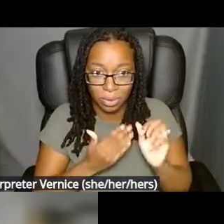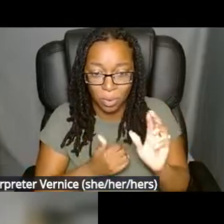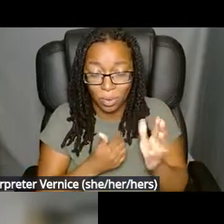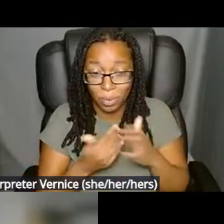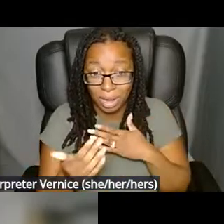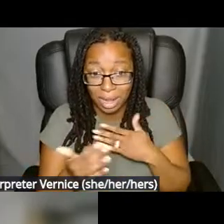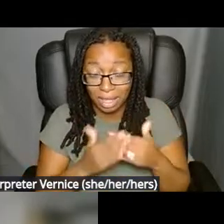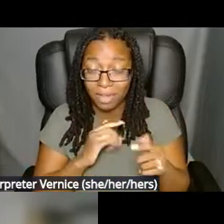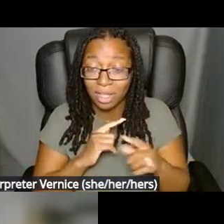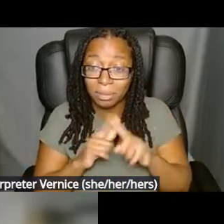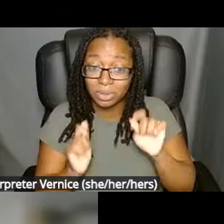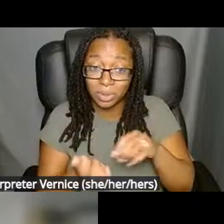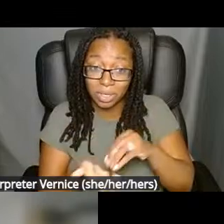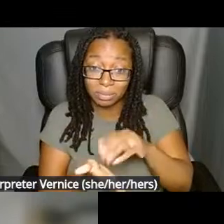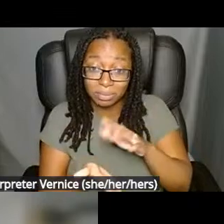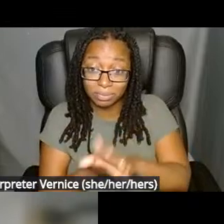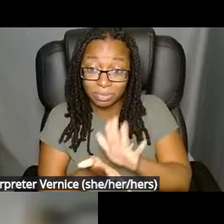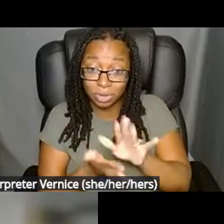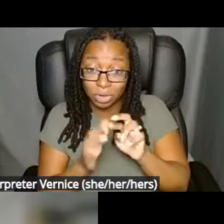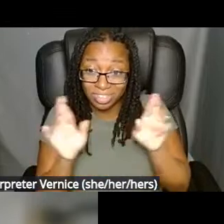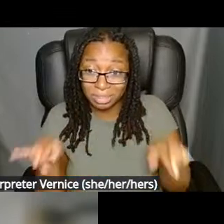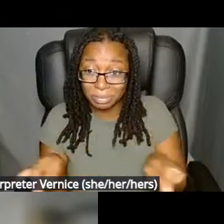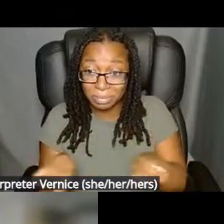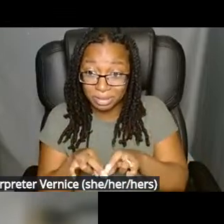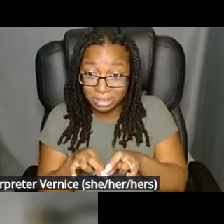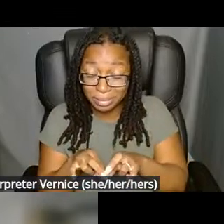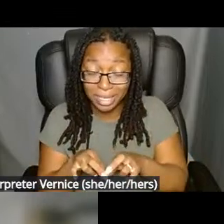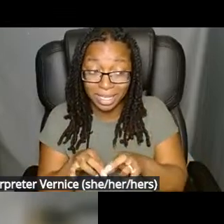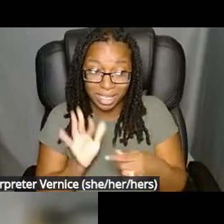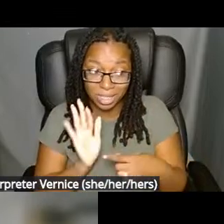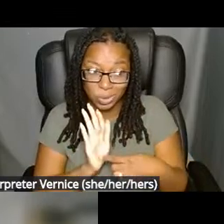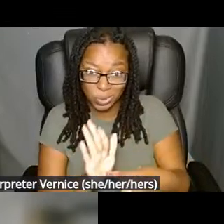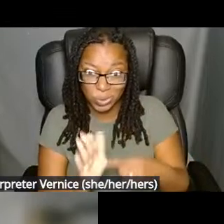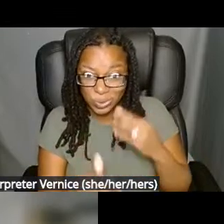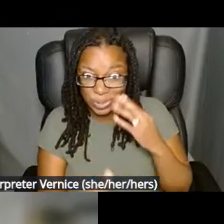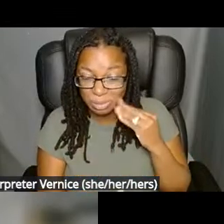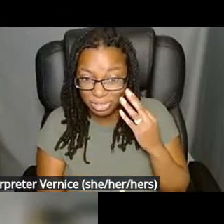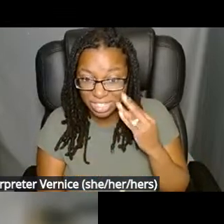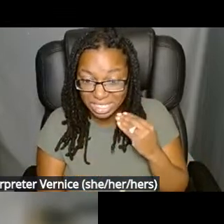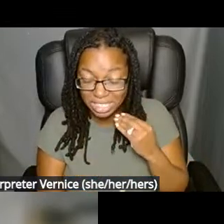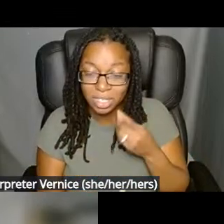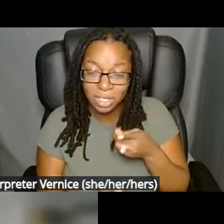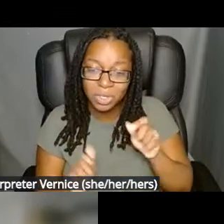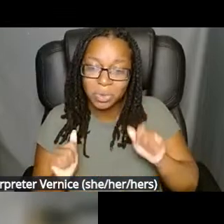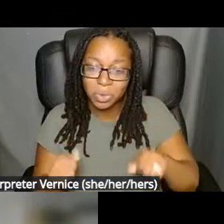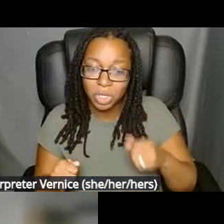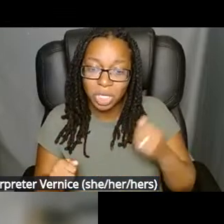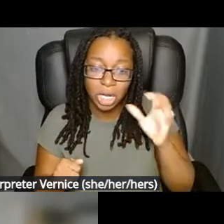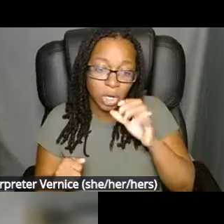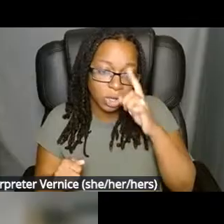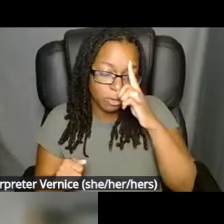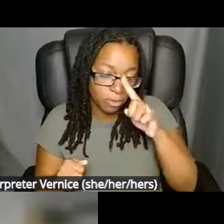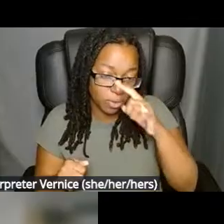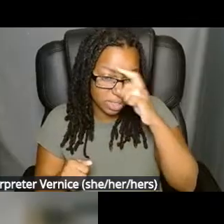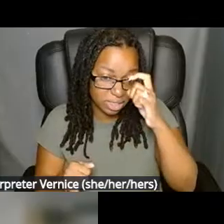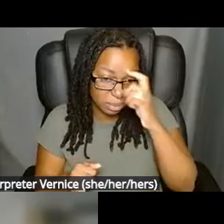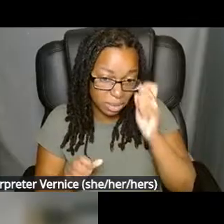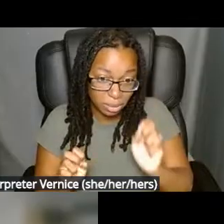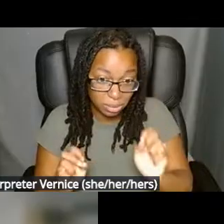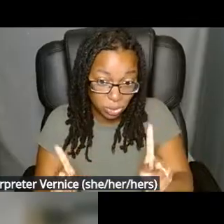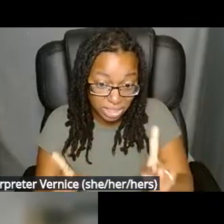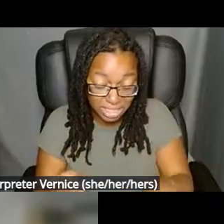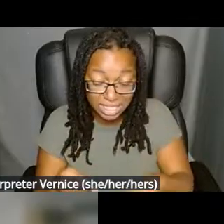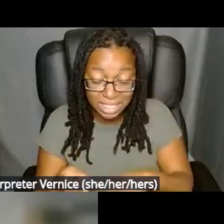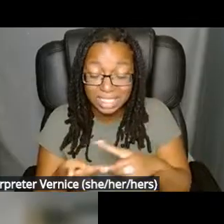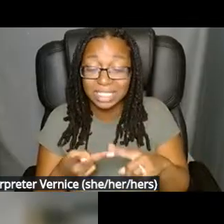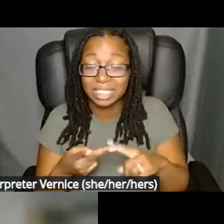as part of your experience, right? So you can always look for summer opportunities, exchange programs, and that